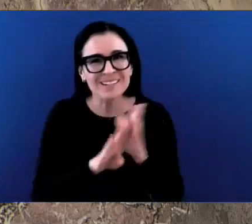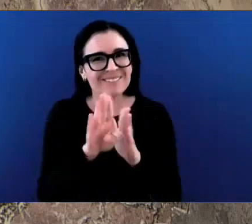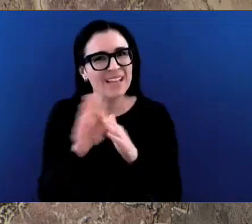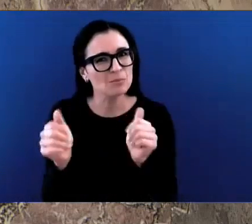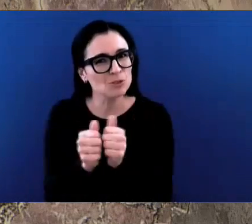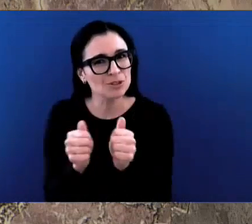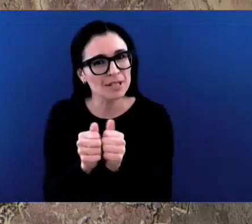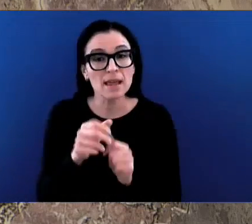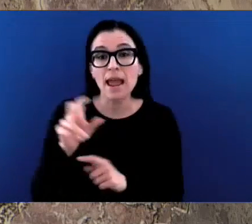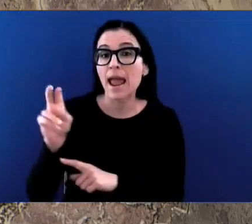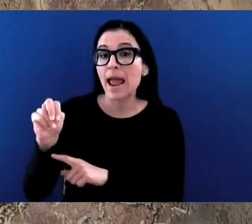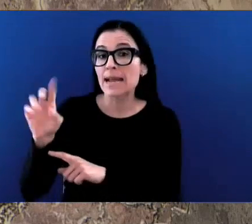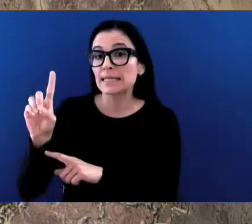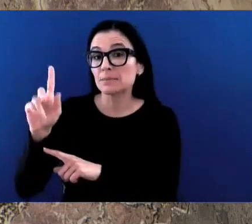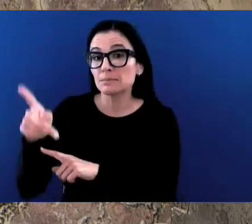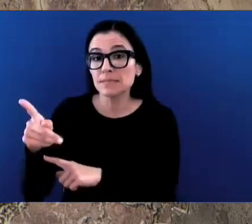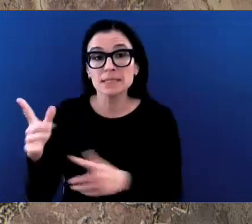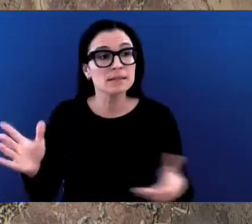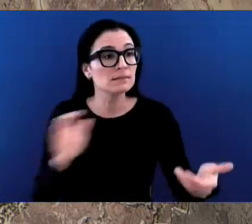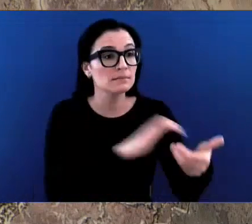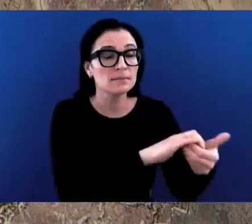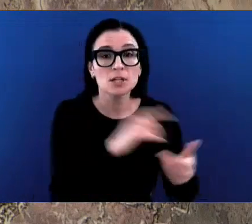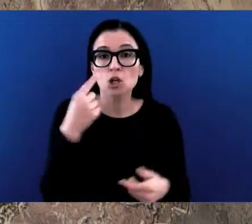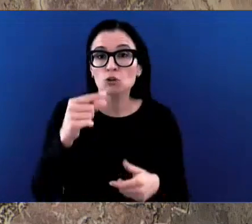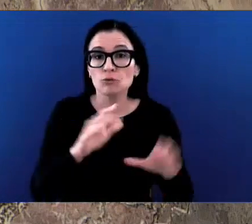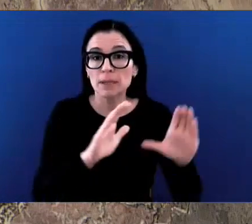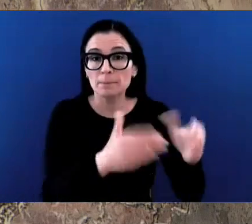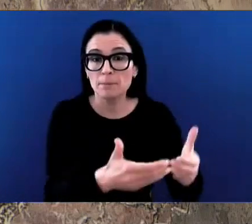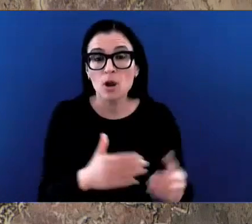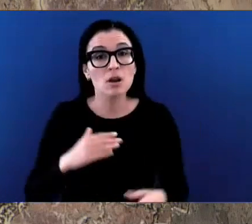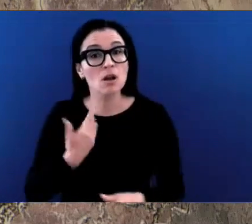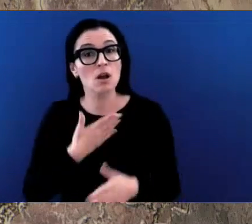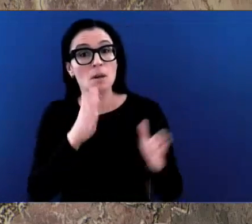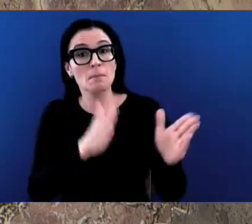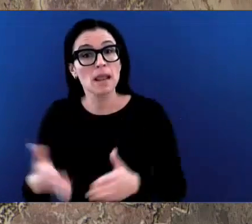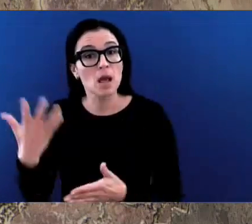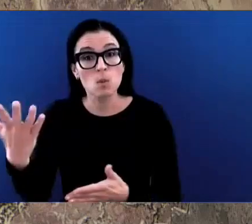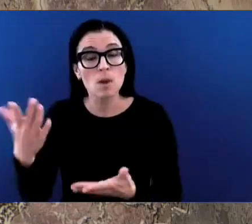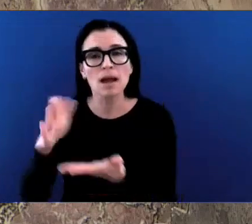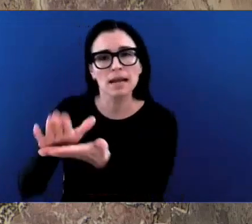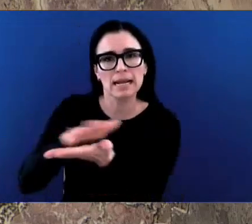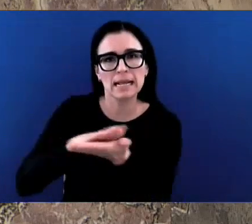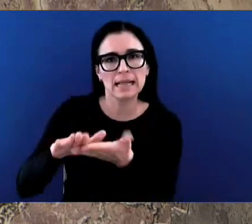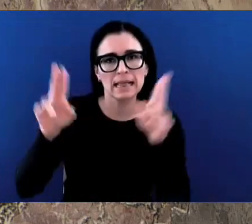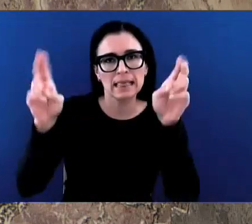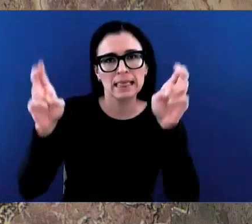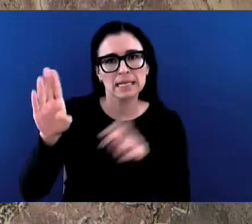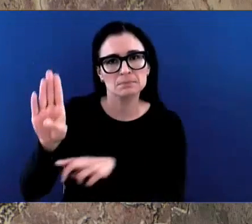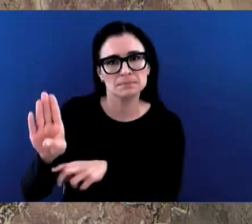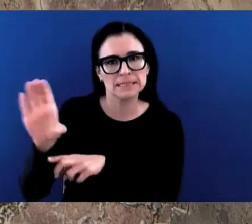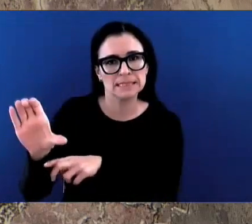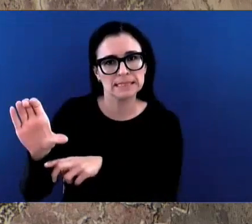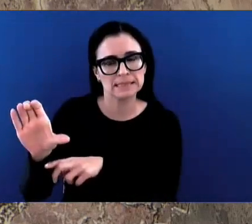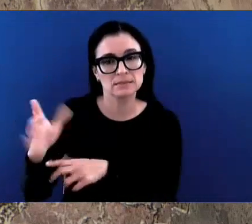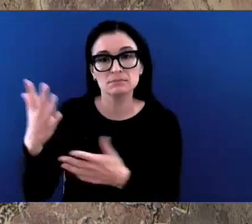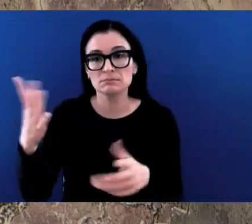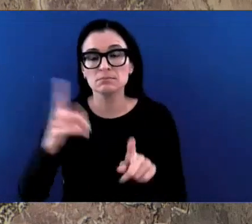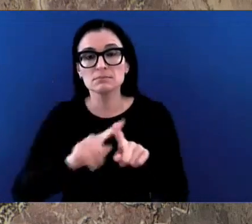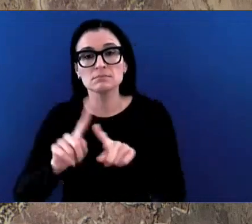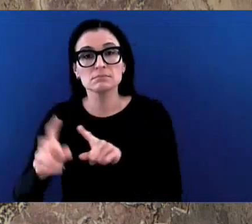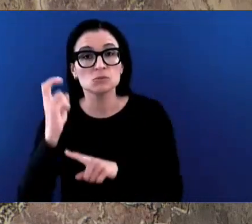in transportation, it's in industrial emission reductions, it's in home heating and cooling, and we